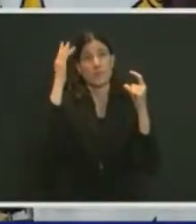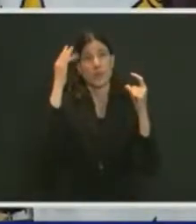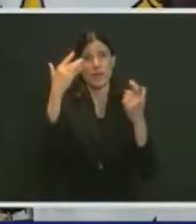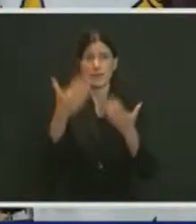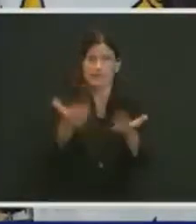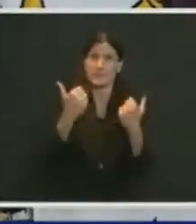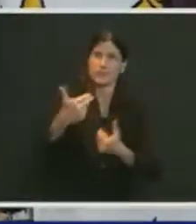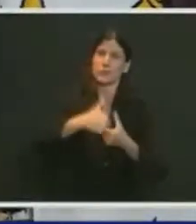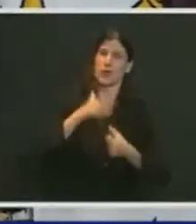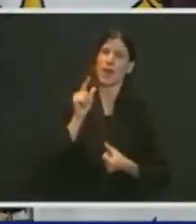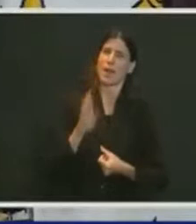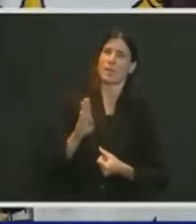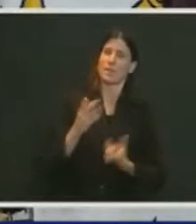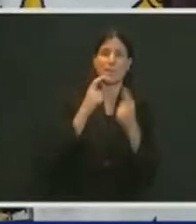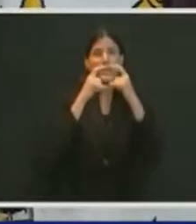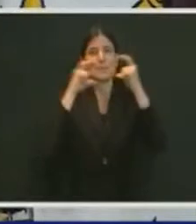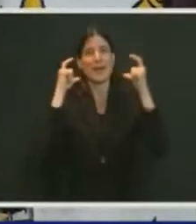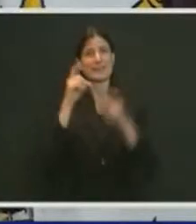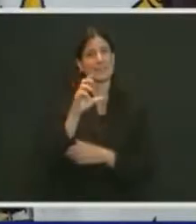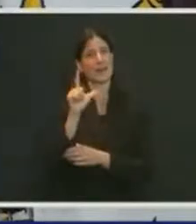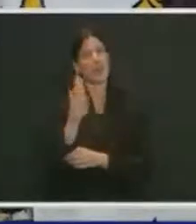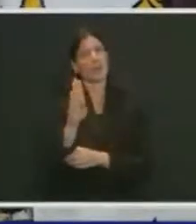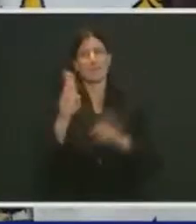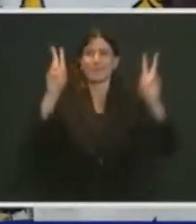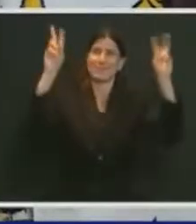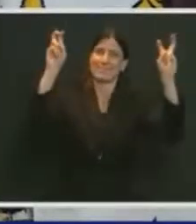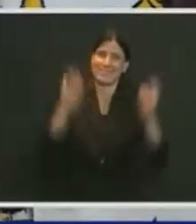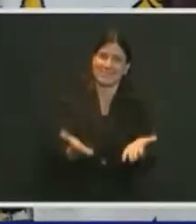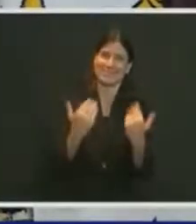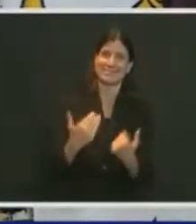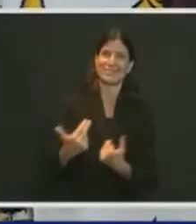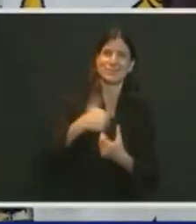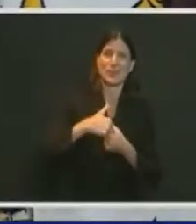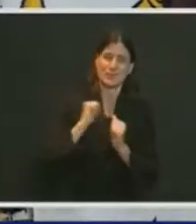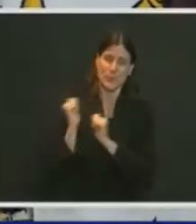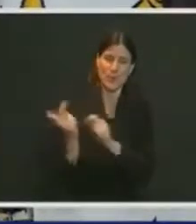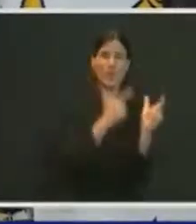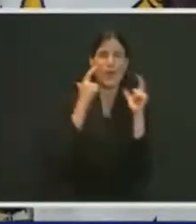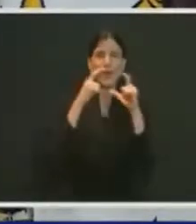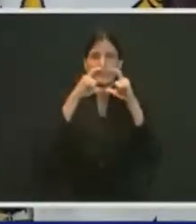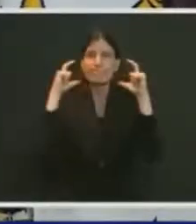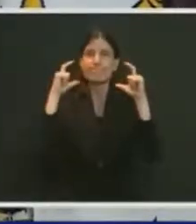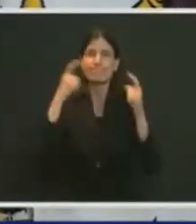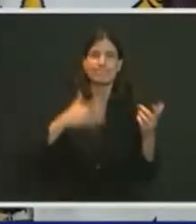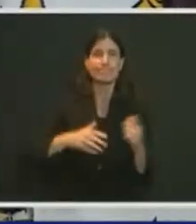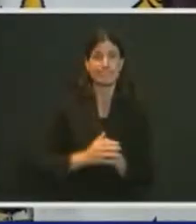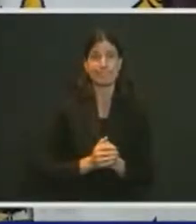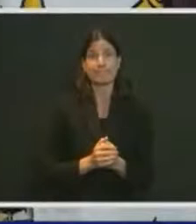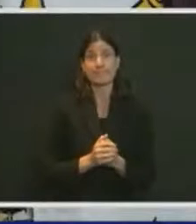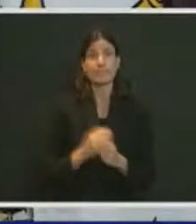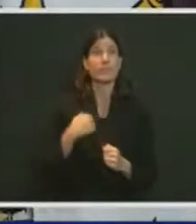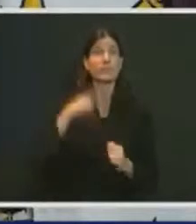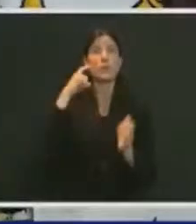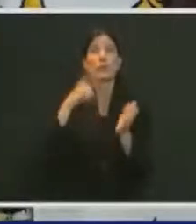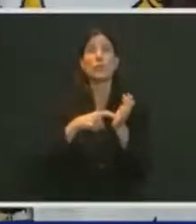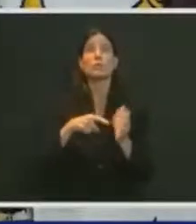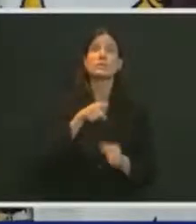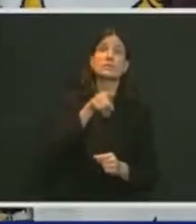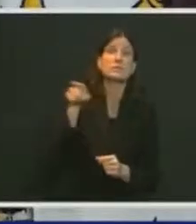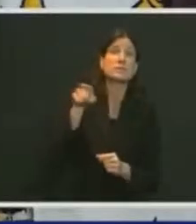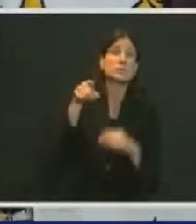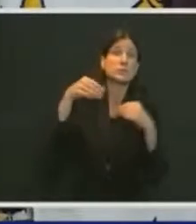to do. No, we haven't had any real incidences of overcrowding in retail shops or grocery